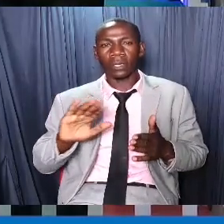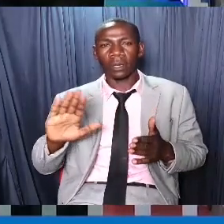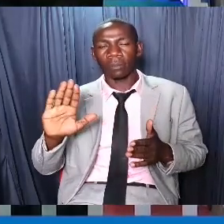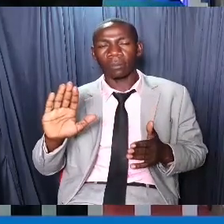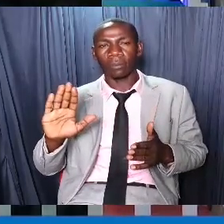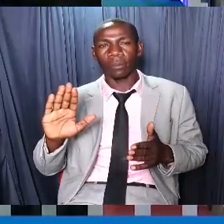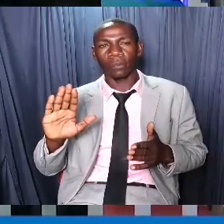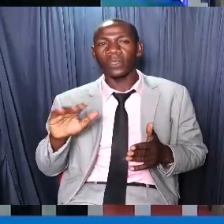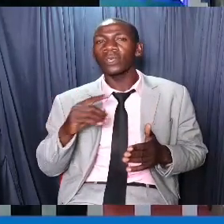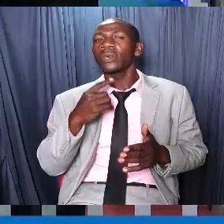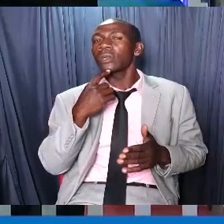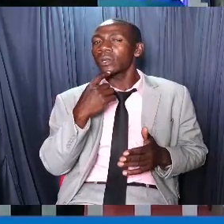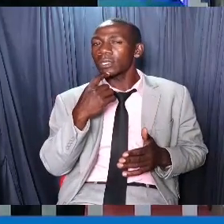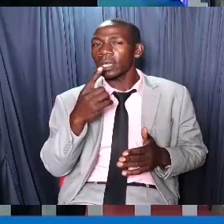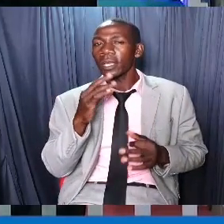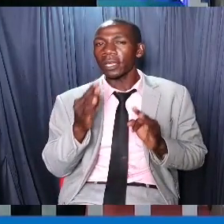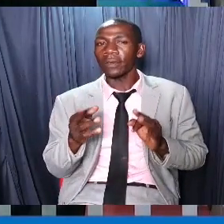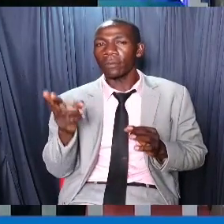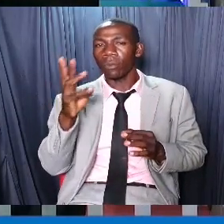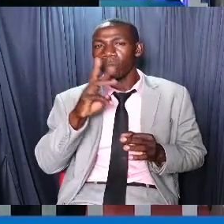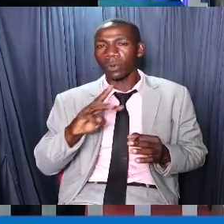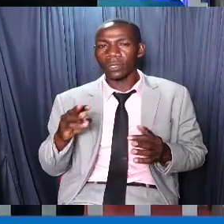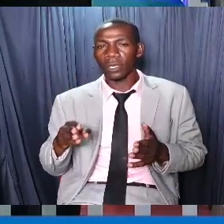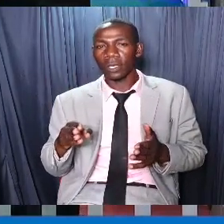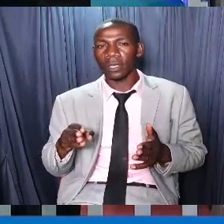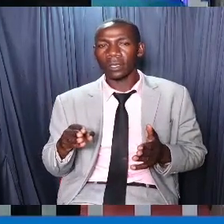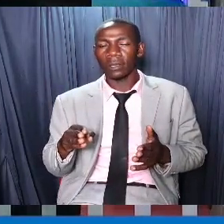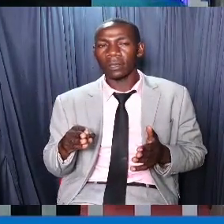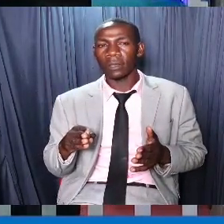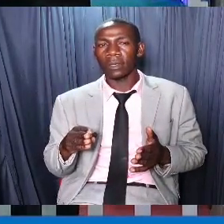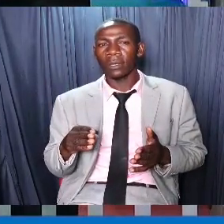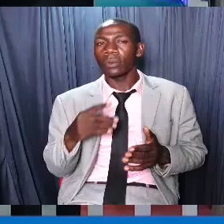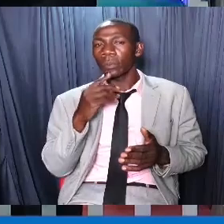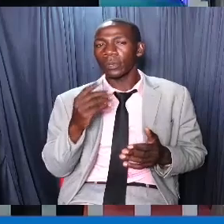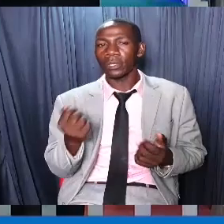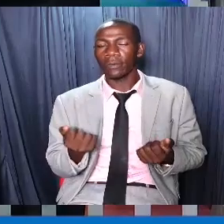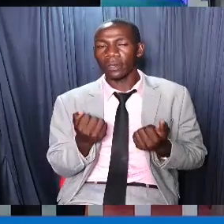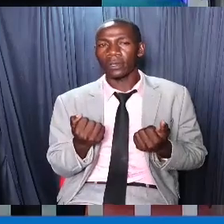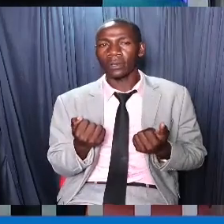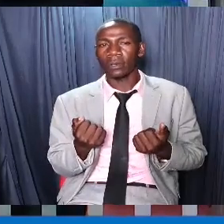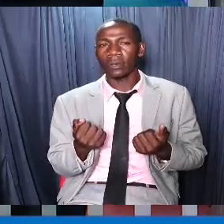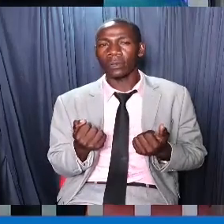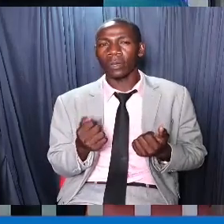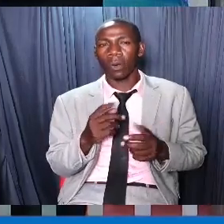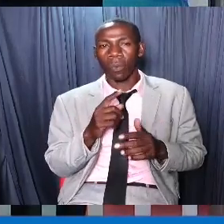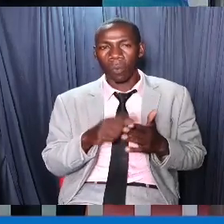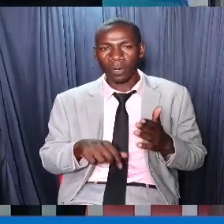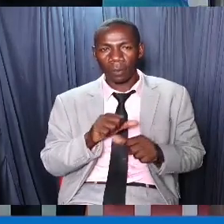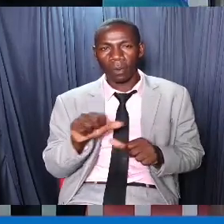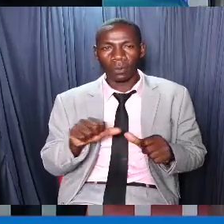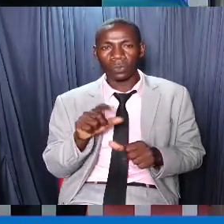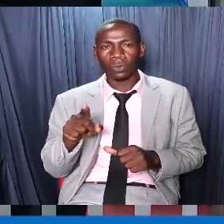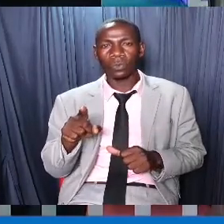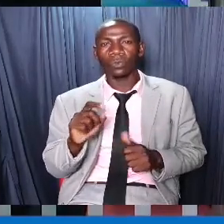belongs to him. Usiseme kama angekuwa hapa leo, don't say if so and so could be here, yeye angeokoka, he could be saved. Na wewe, what about